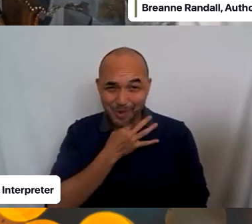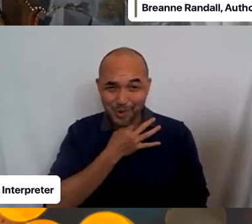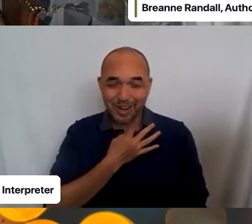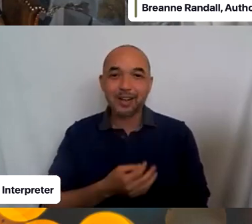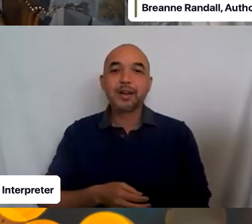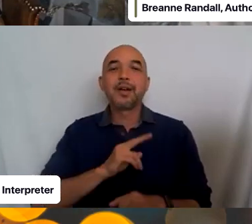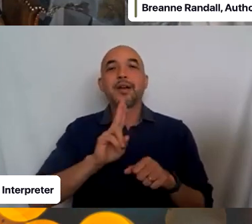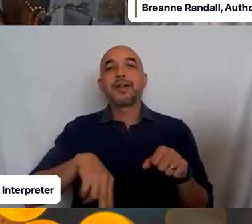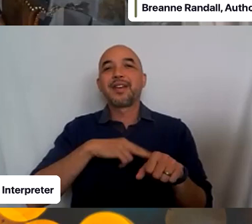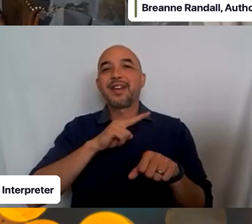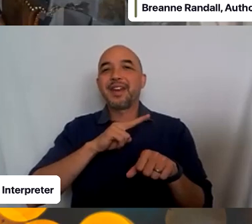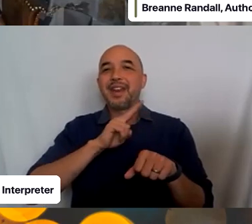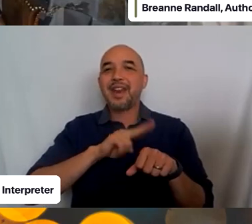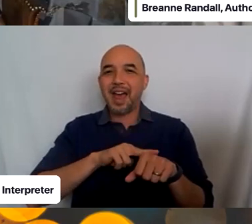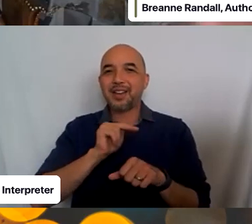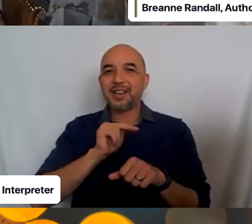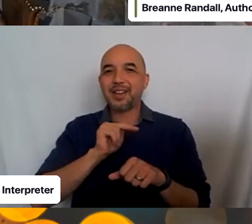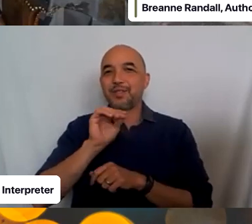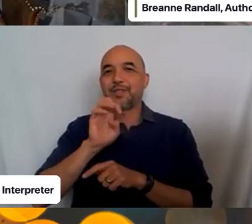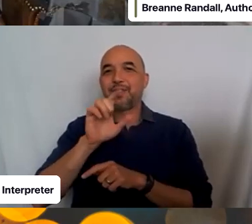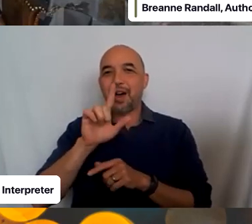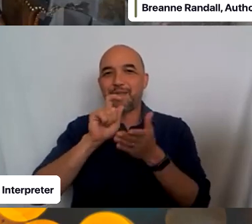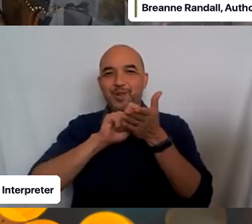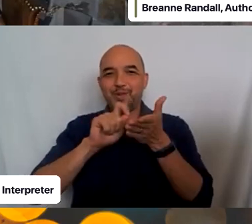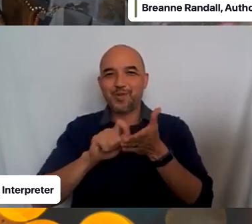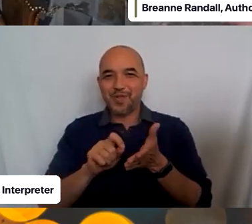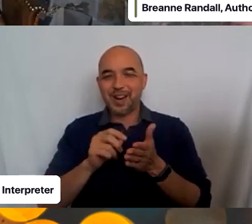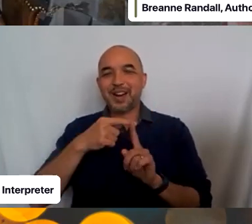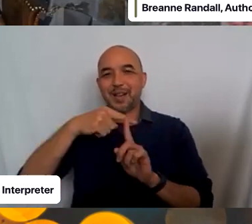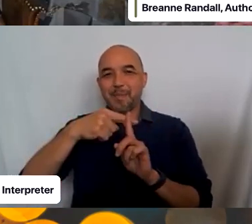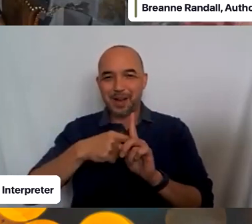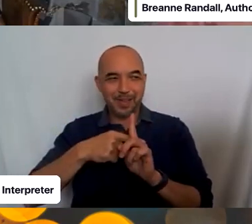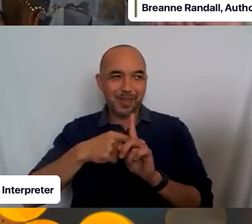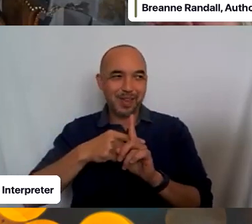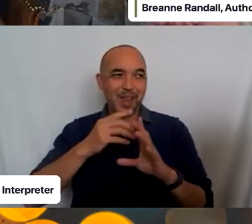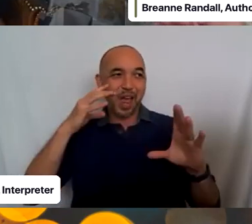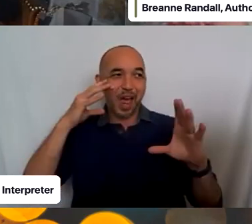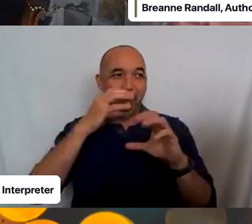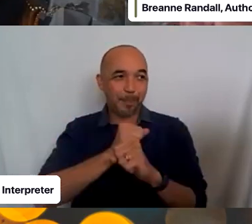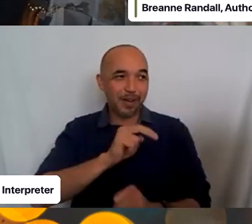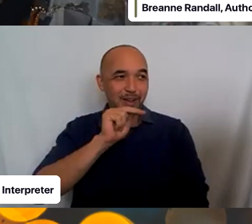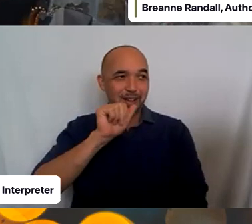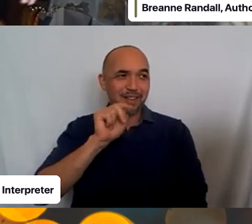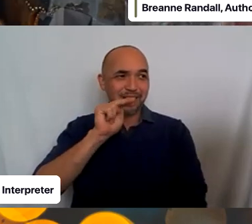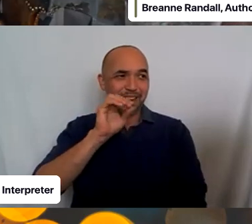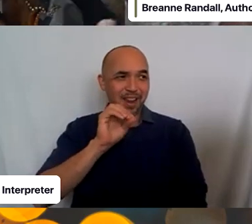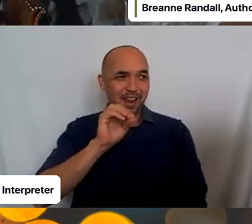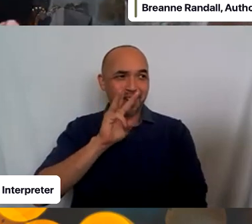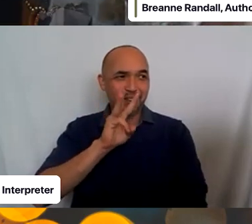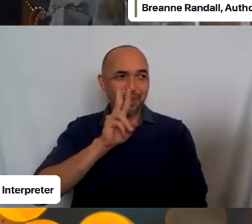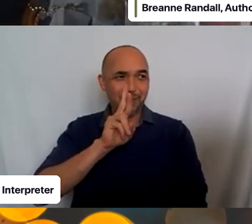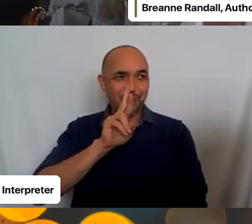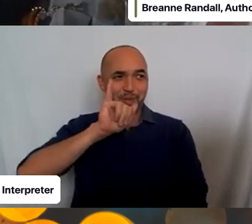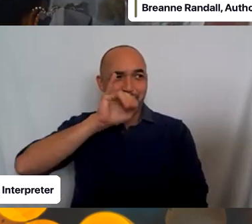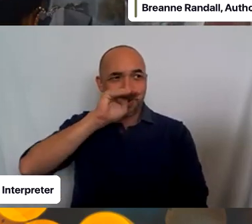National Novel Writing Month. And so it's shortened to NaNoWriMo. Oh. It sounds like an animal that should be in a So zoo. people,